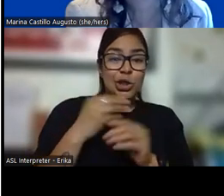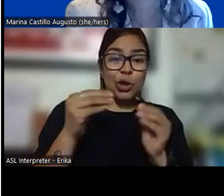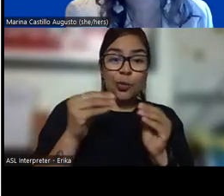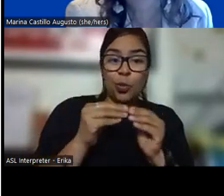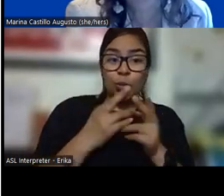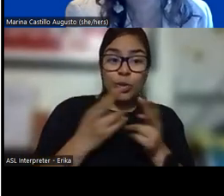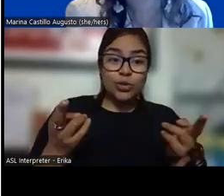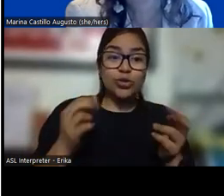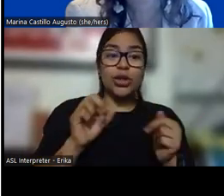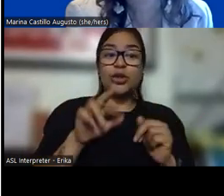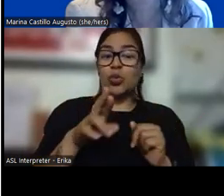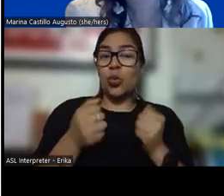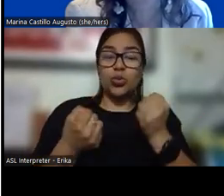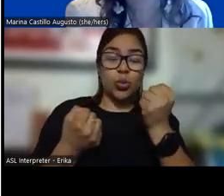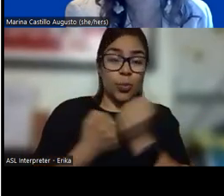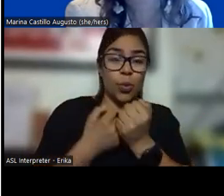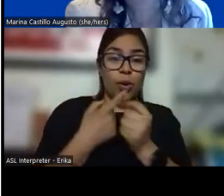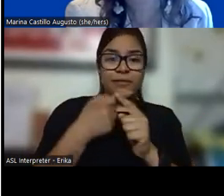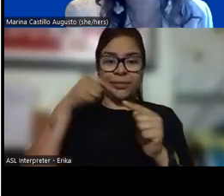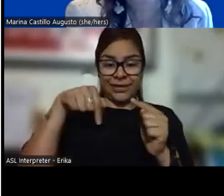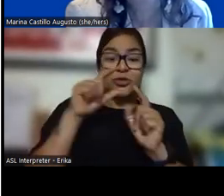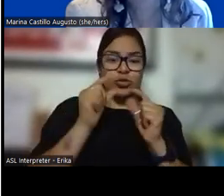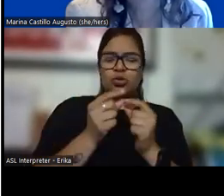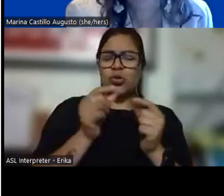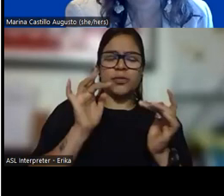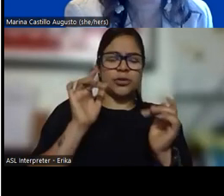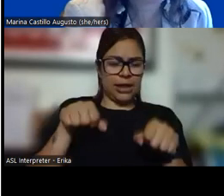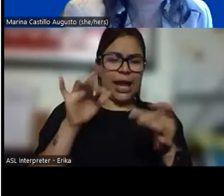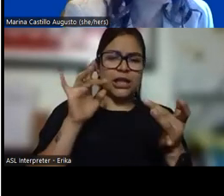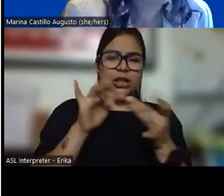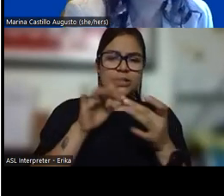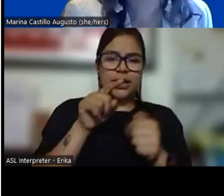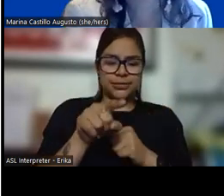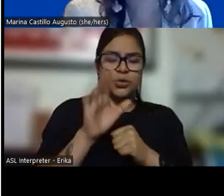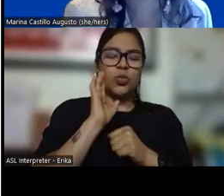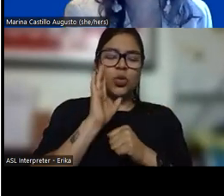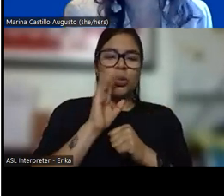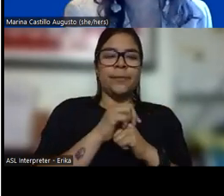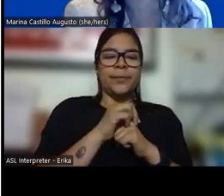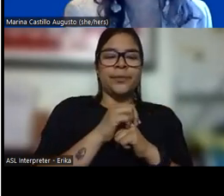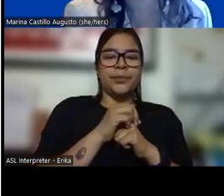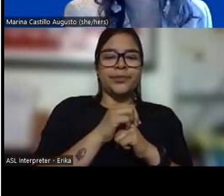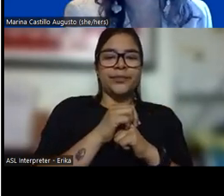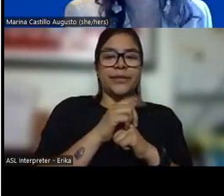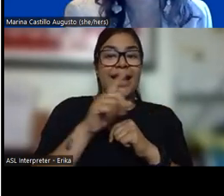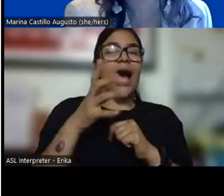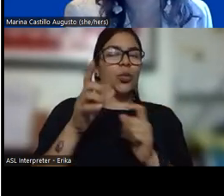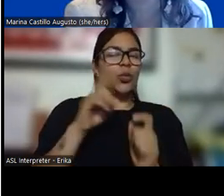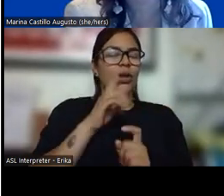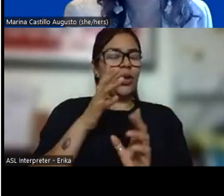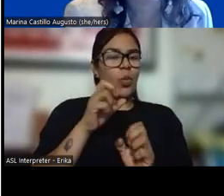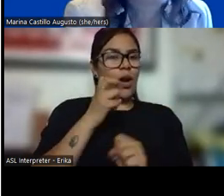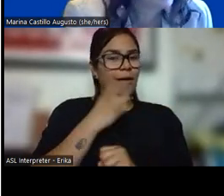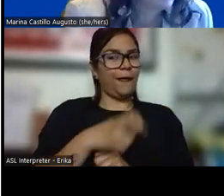or support from this group, please reach out to me. And saying I will be following up with you about a field trip,